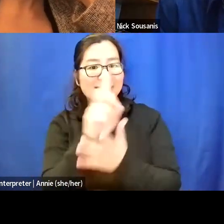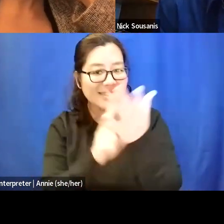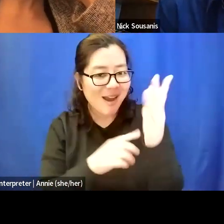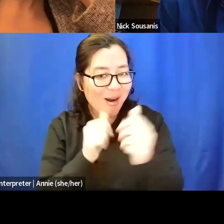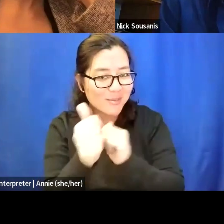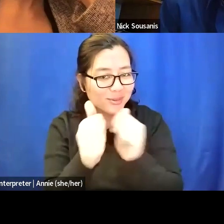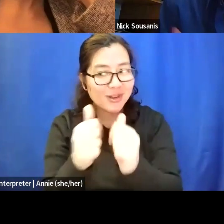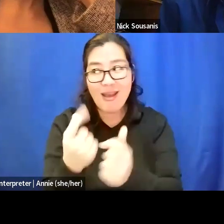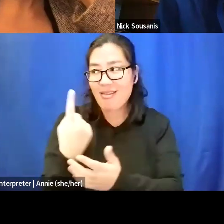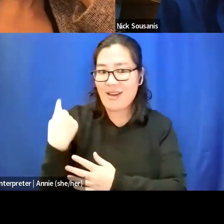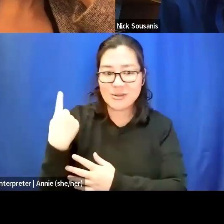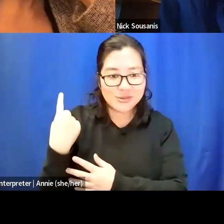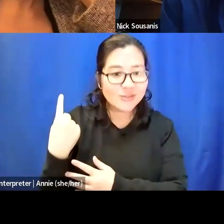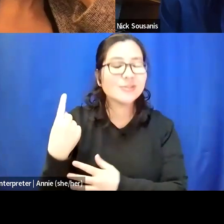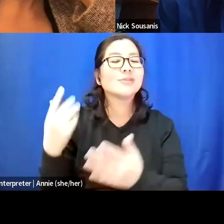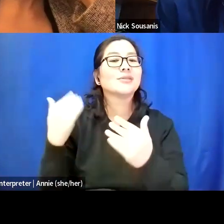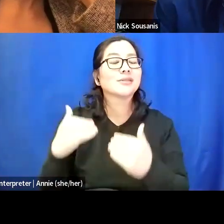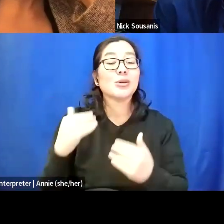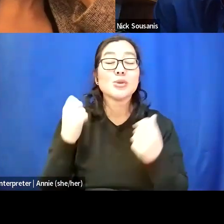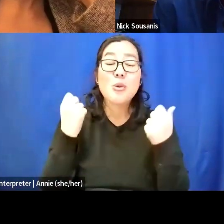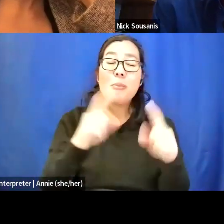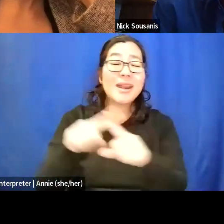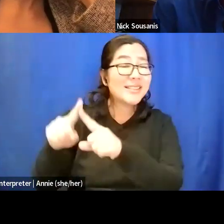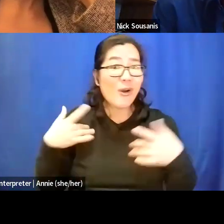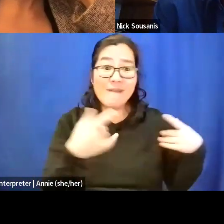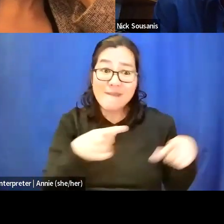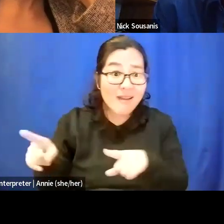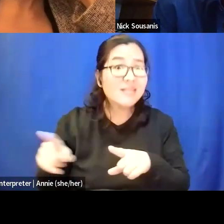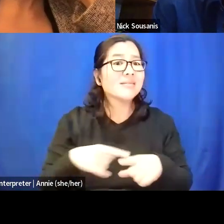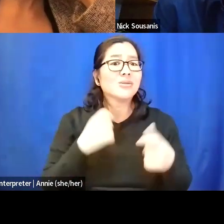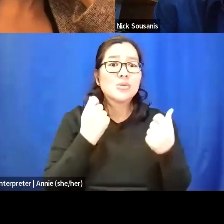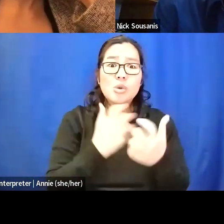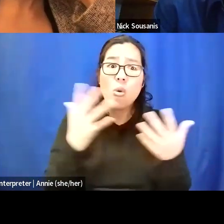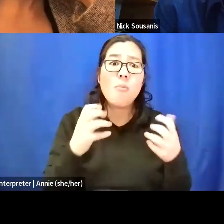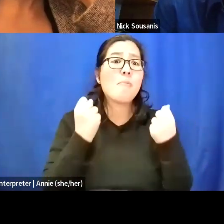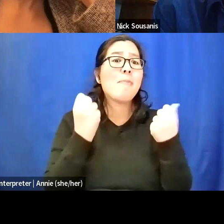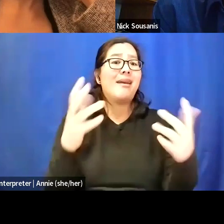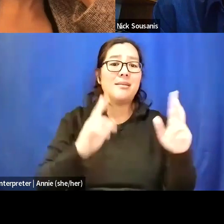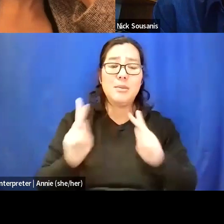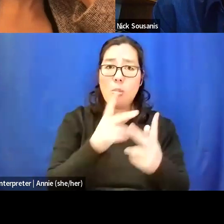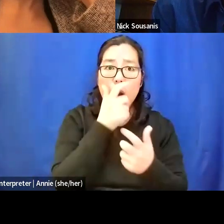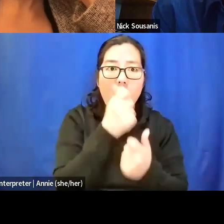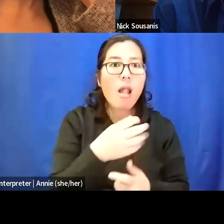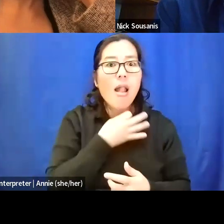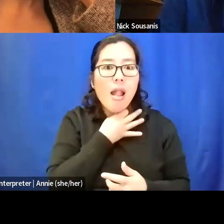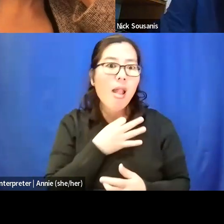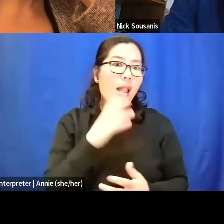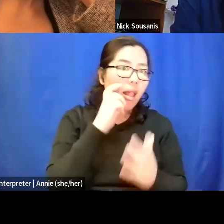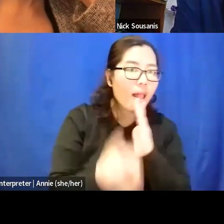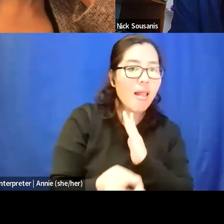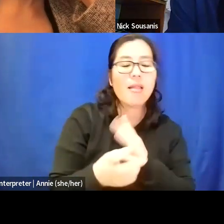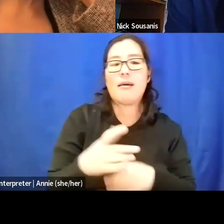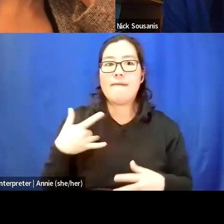year. These things, there's just so much interest in it, and I feel very strongly